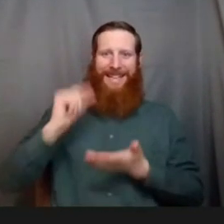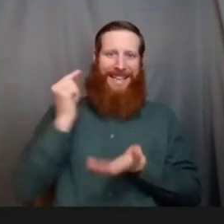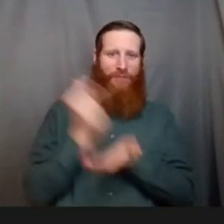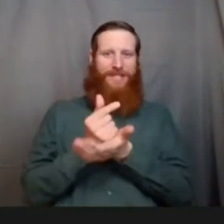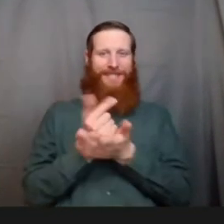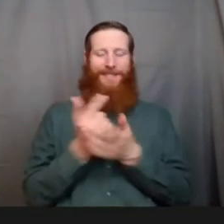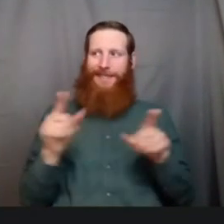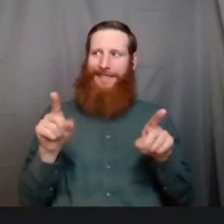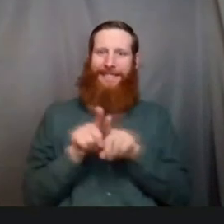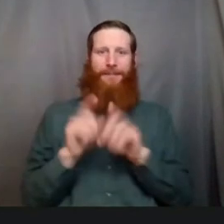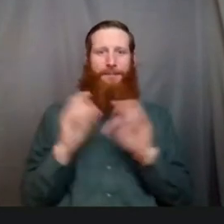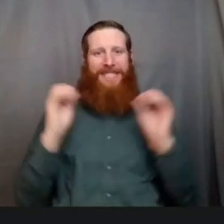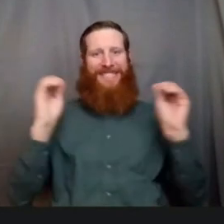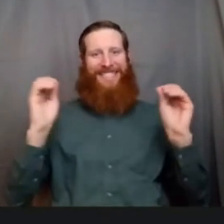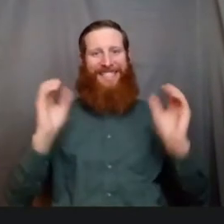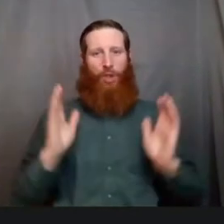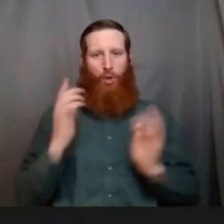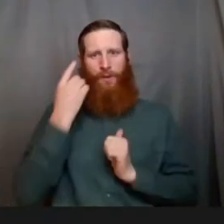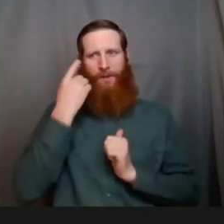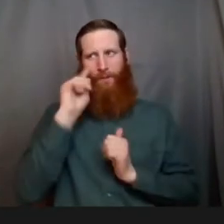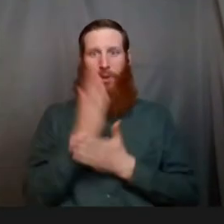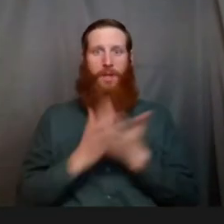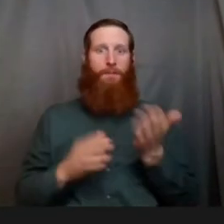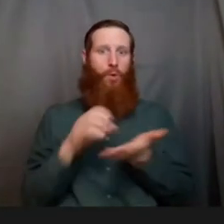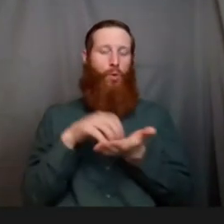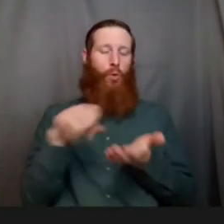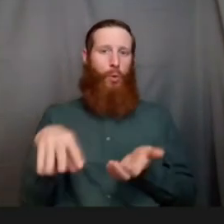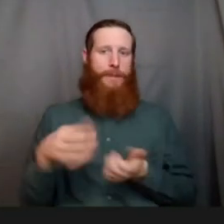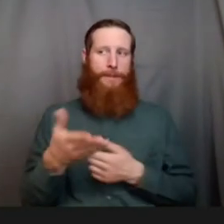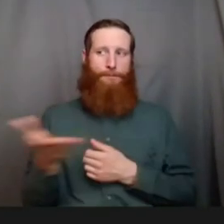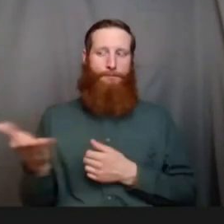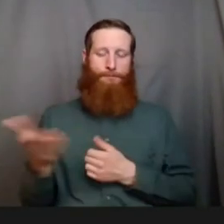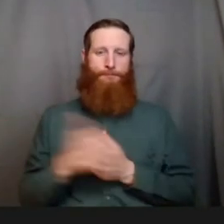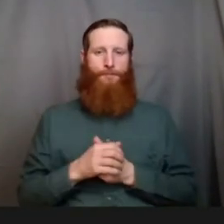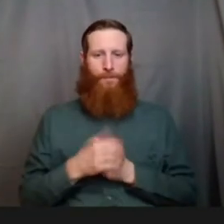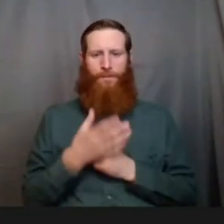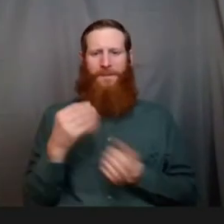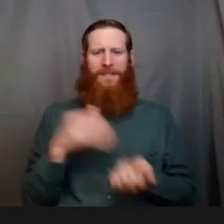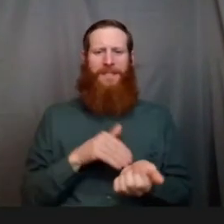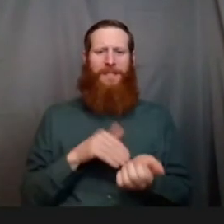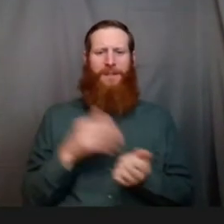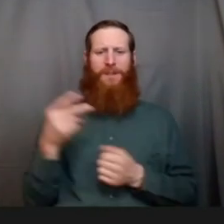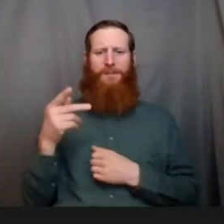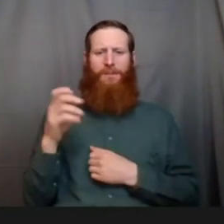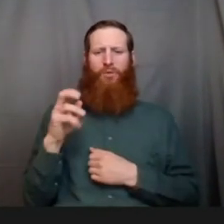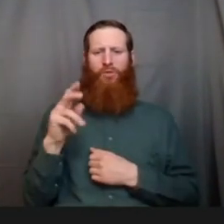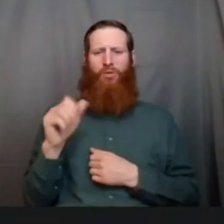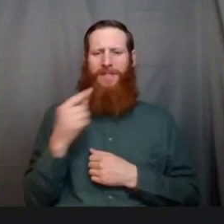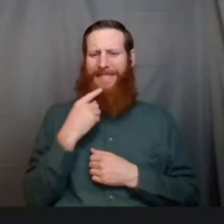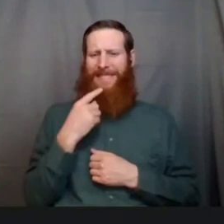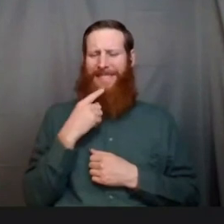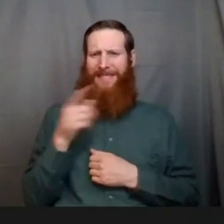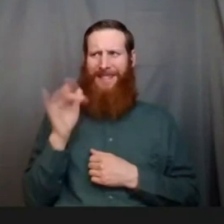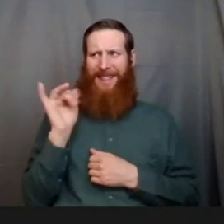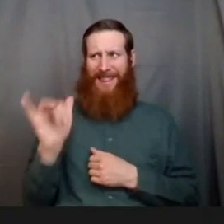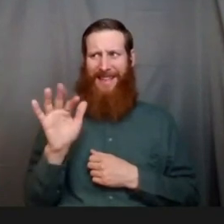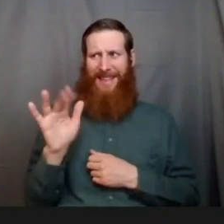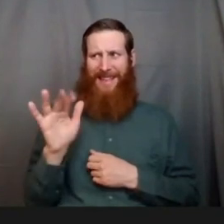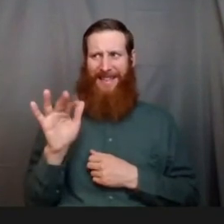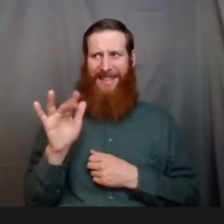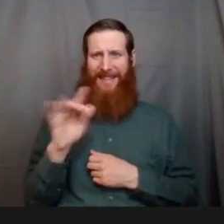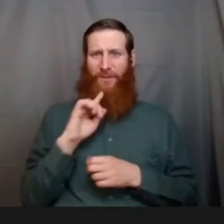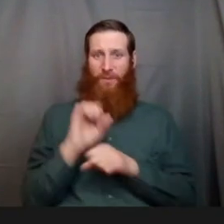teacher for some of our students. And I guess, Dr. Pedroza, there's a question about whether that also holds true for our students